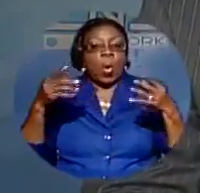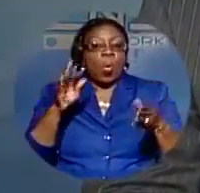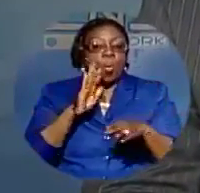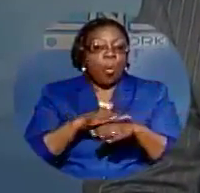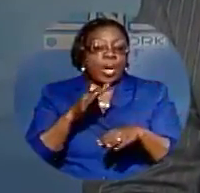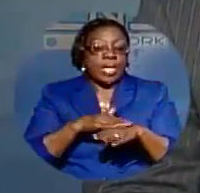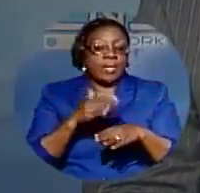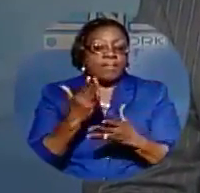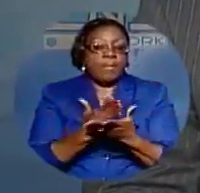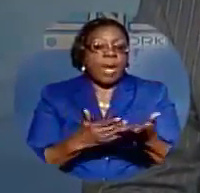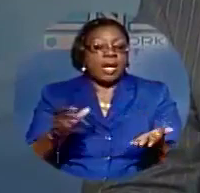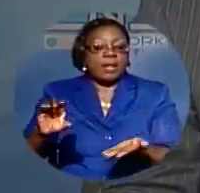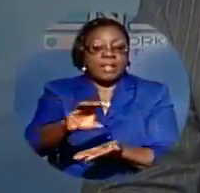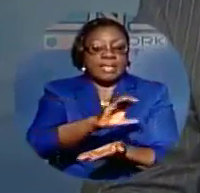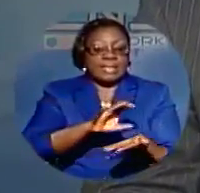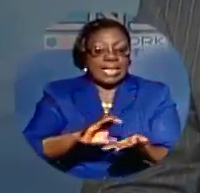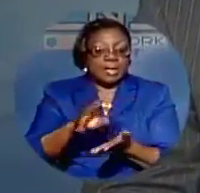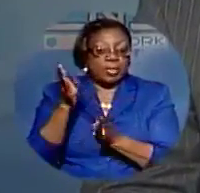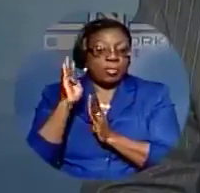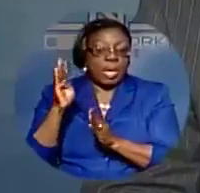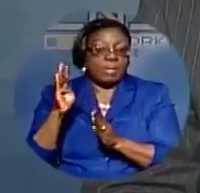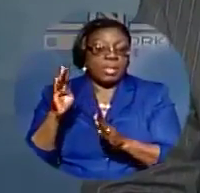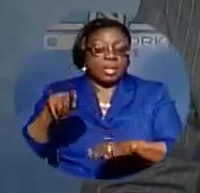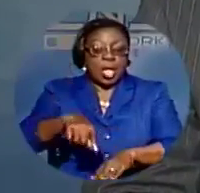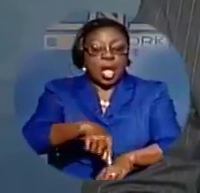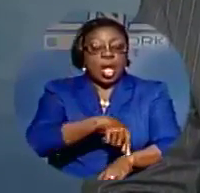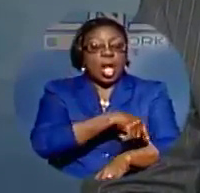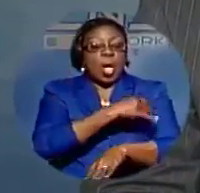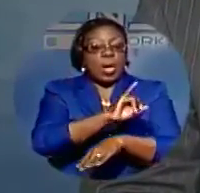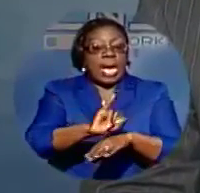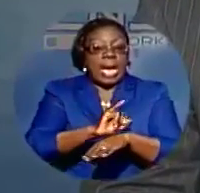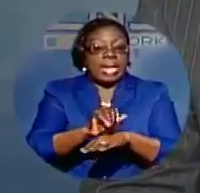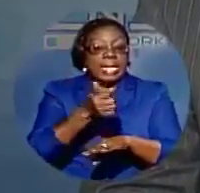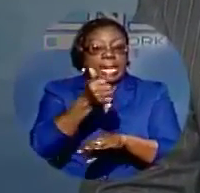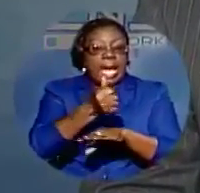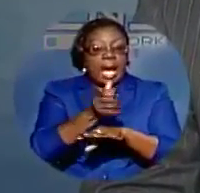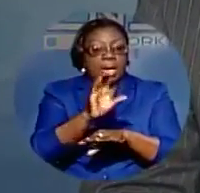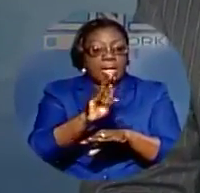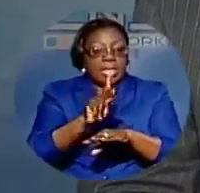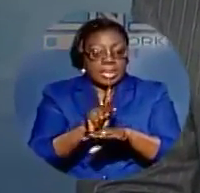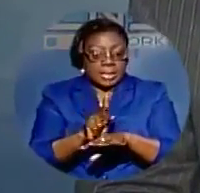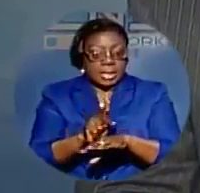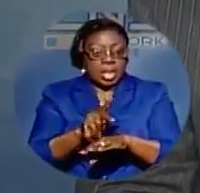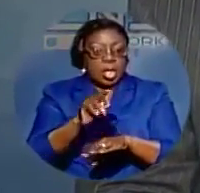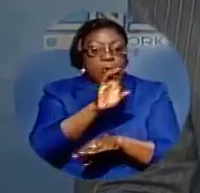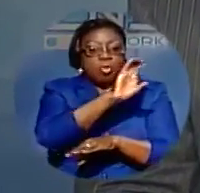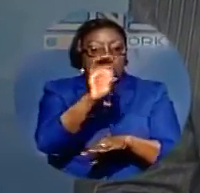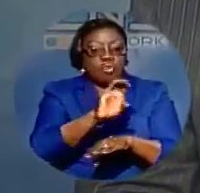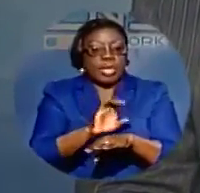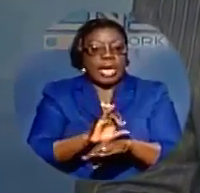evening for parts of the central Bahamas, including Long Island, Acklins, Crooked Island, and Maguana.